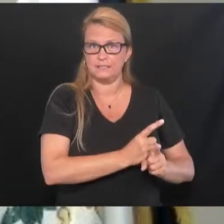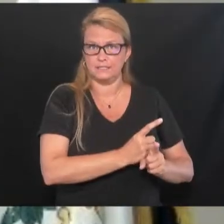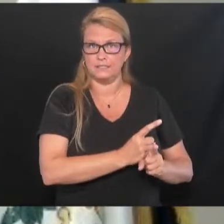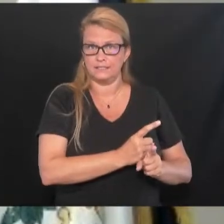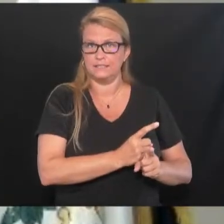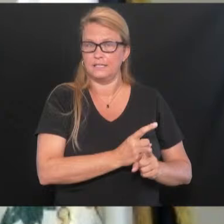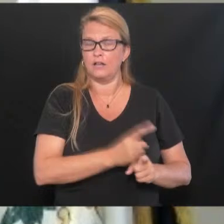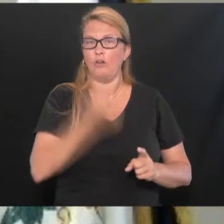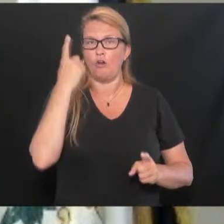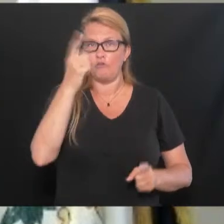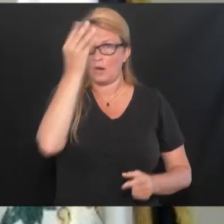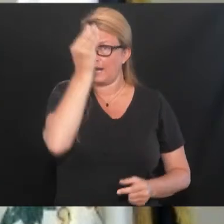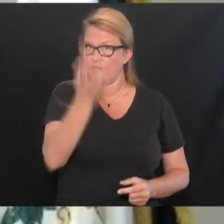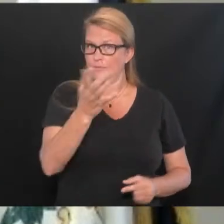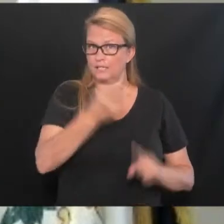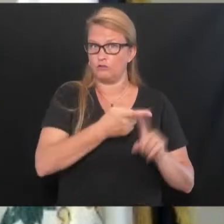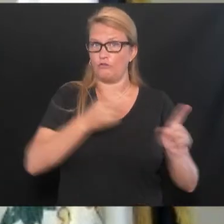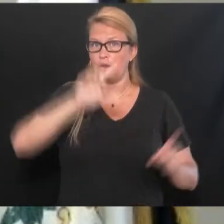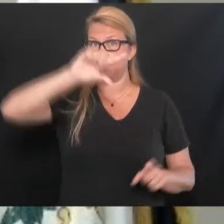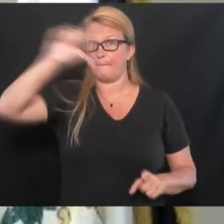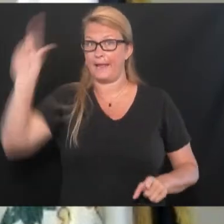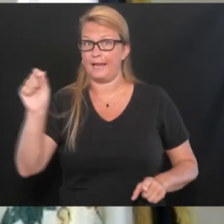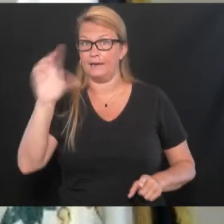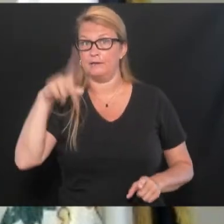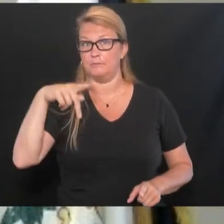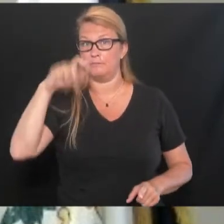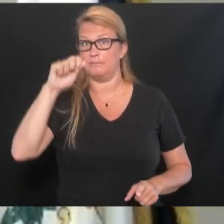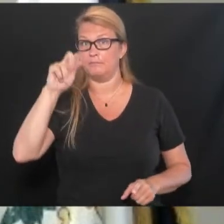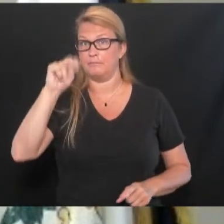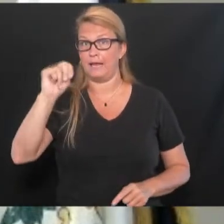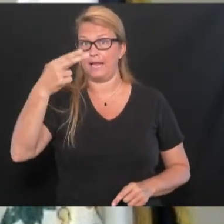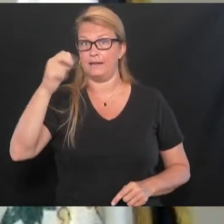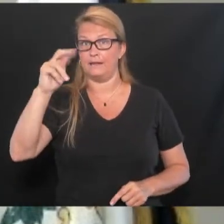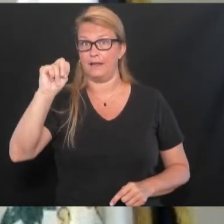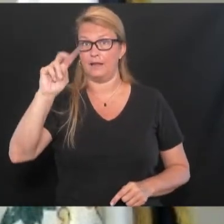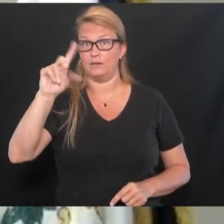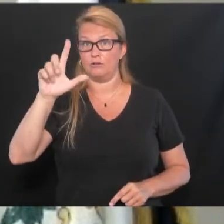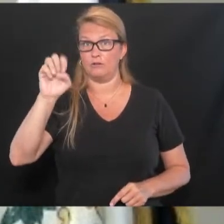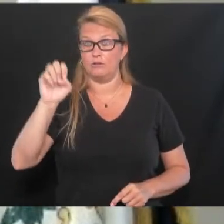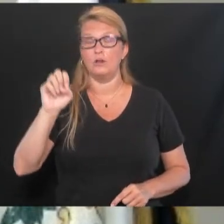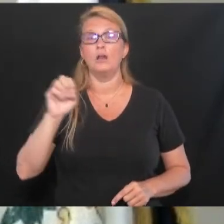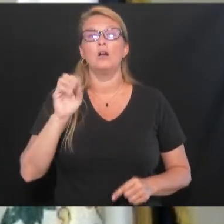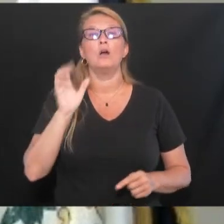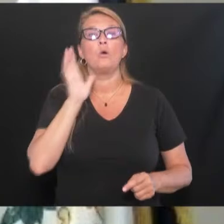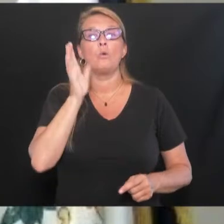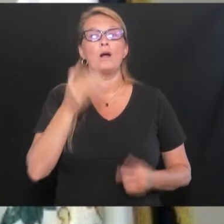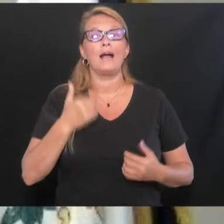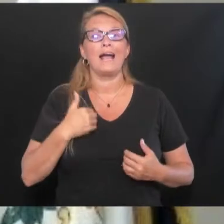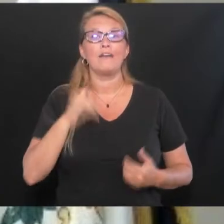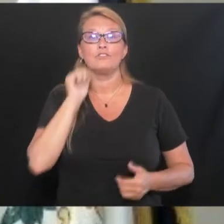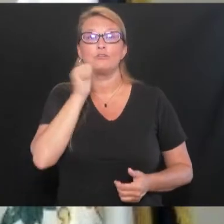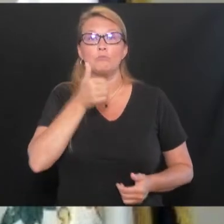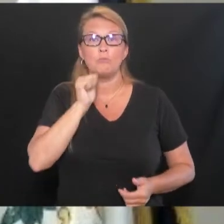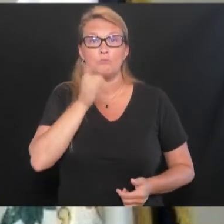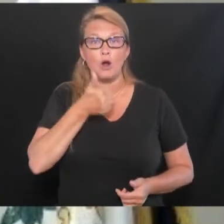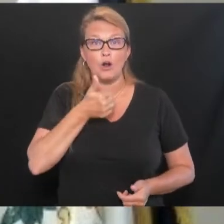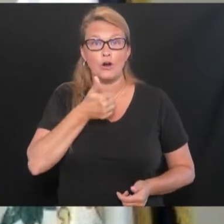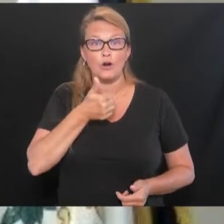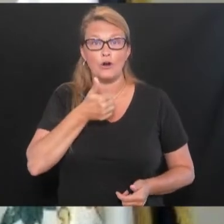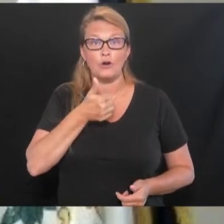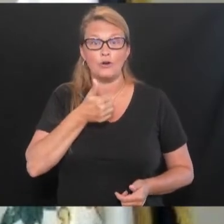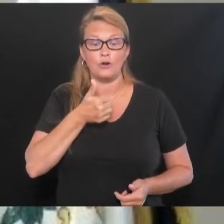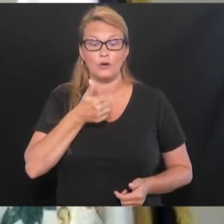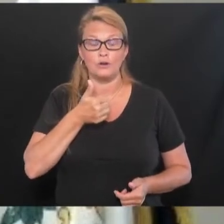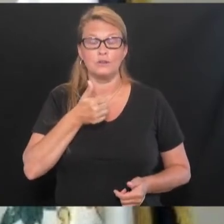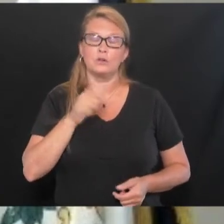Panhandle. Again, I apologize to them. We also will have tomorrow, during tomorrow's update, or actually